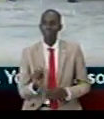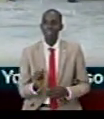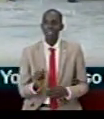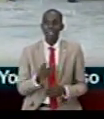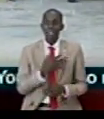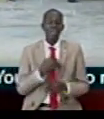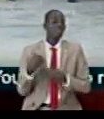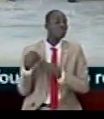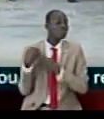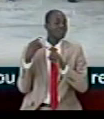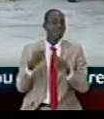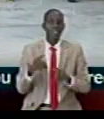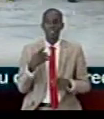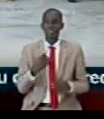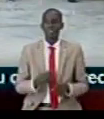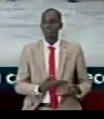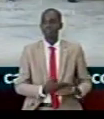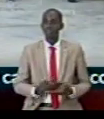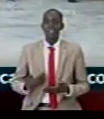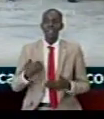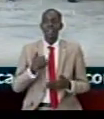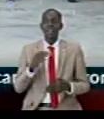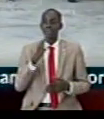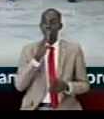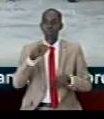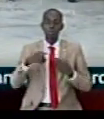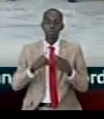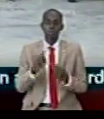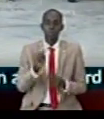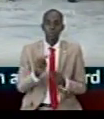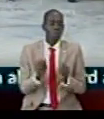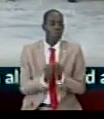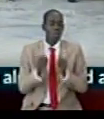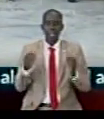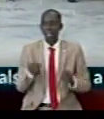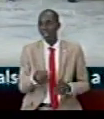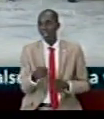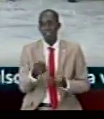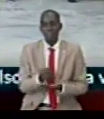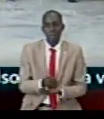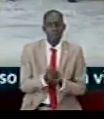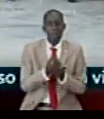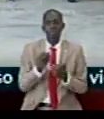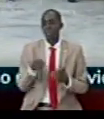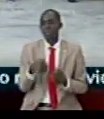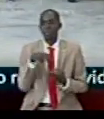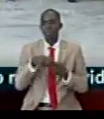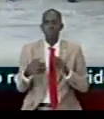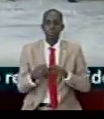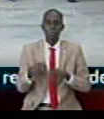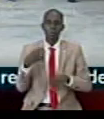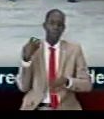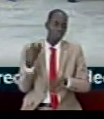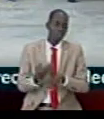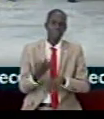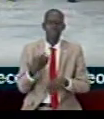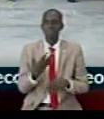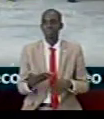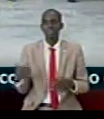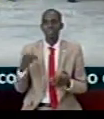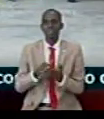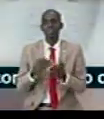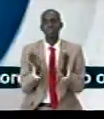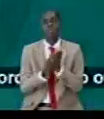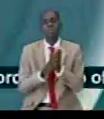Since then, my son has been defecating on his own without any aid or any problems at all. Praise the